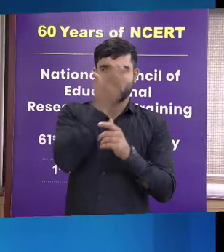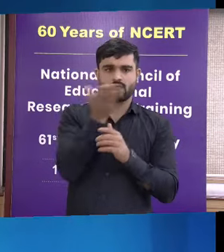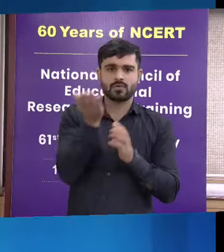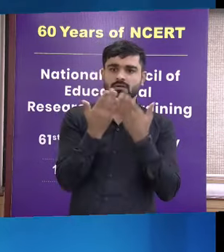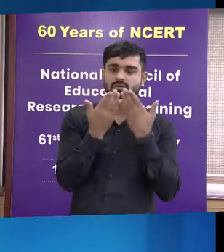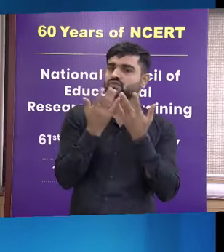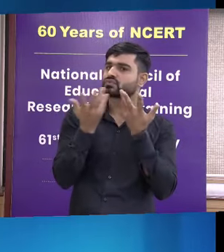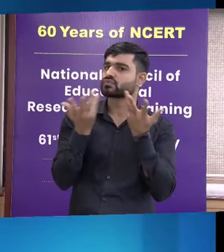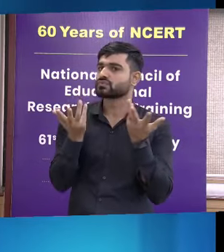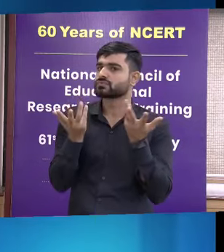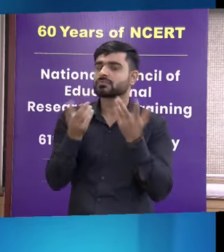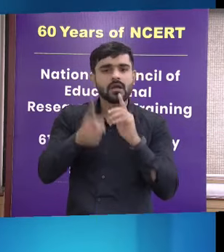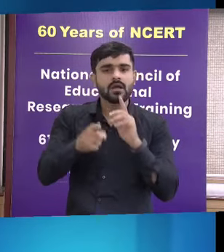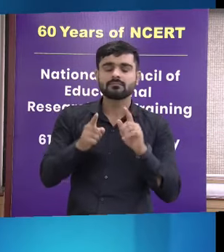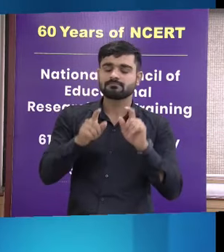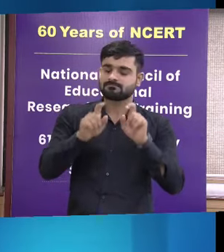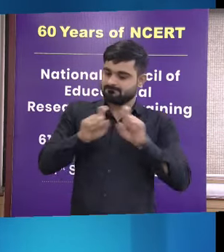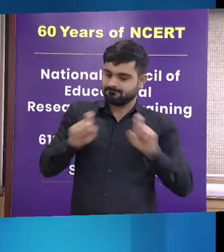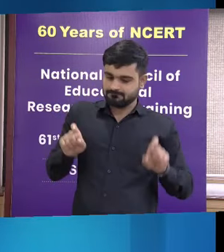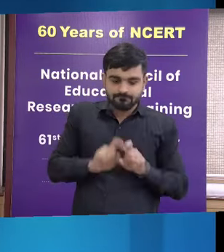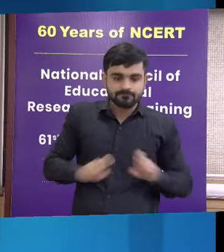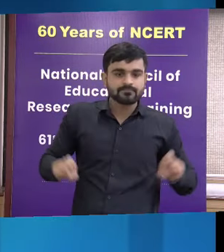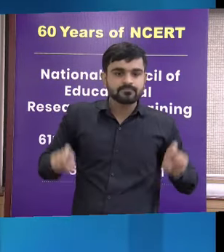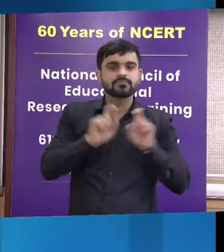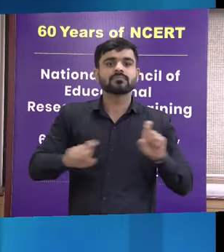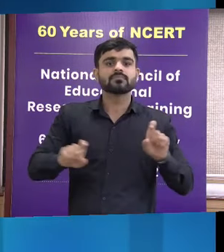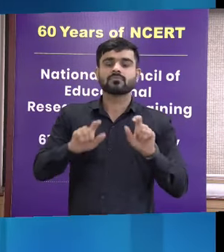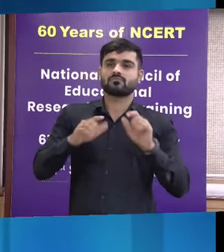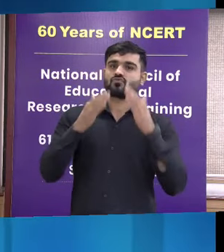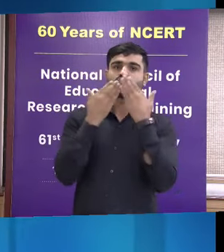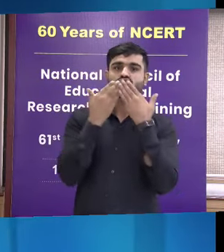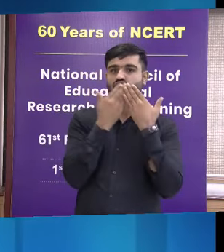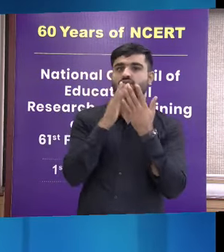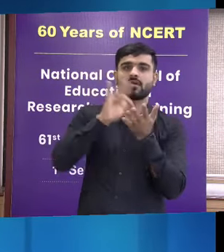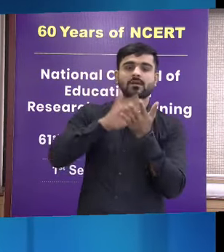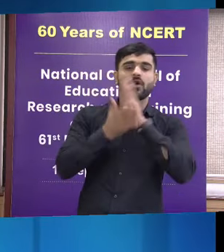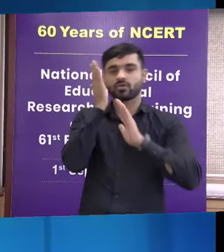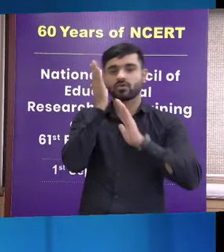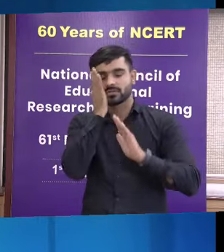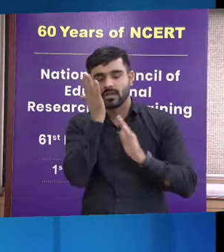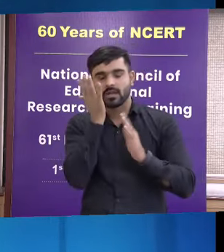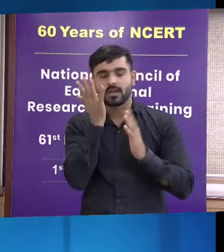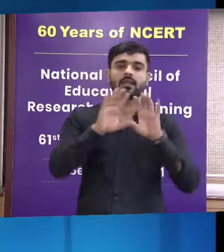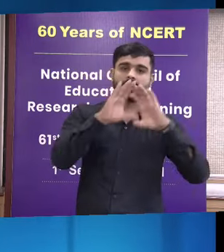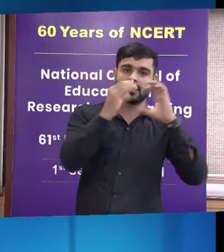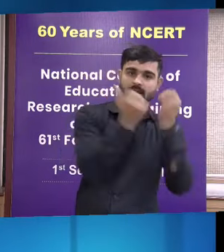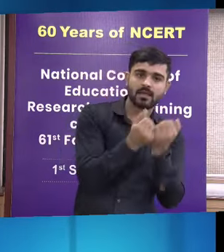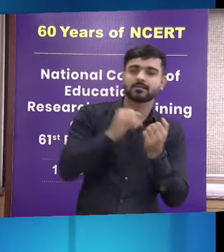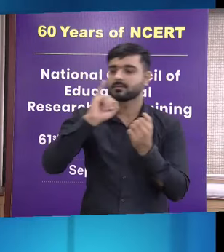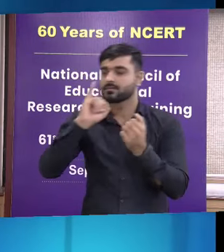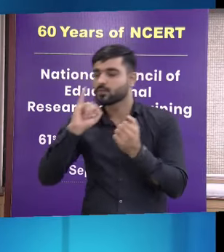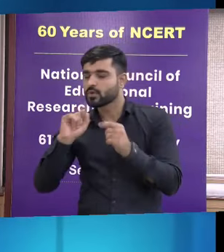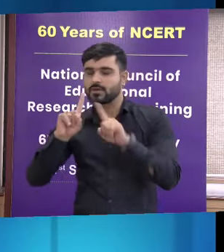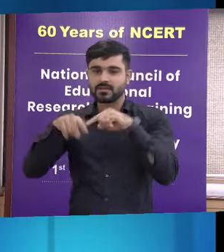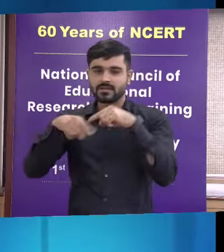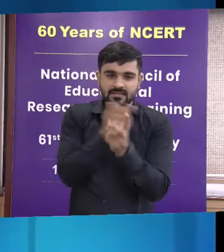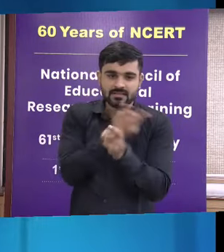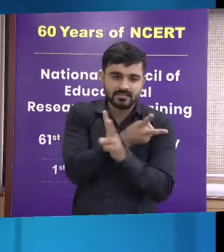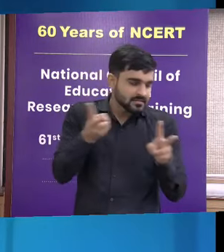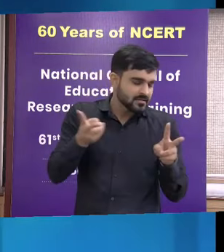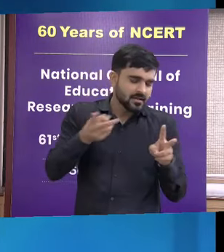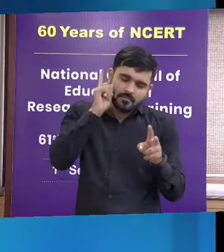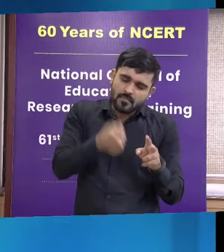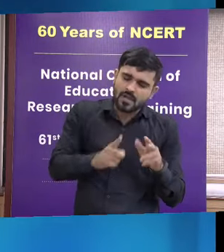teachers, you have to clean your campus, your classroom, even your toilet. That was taught